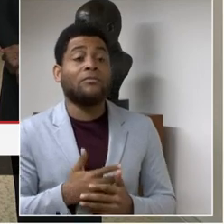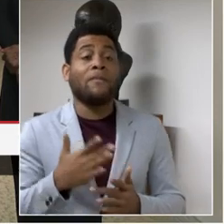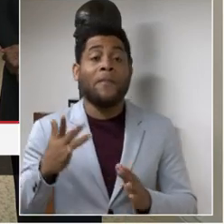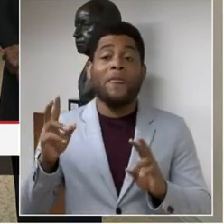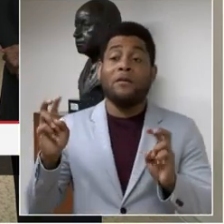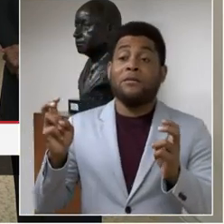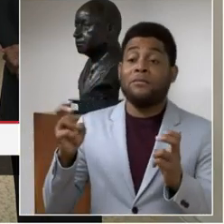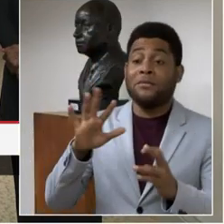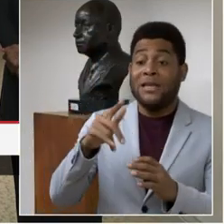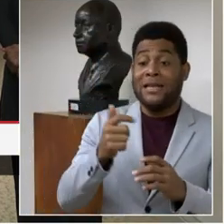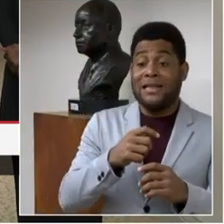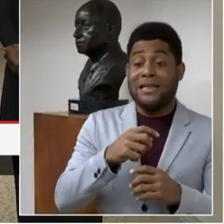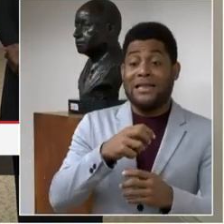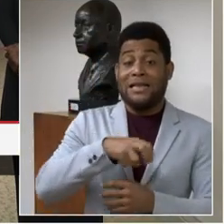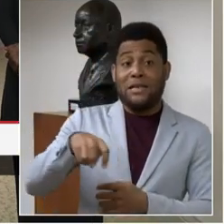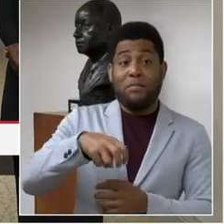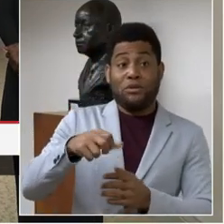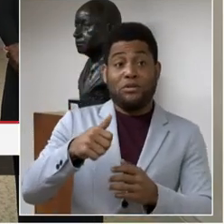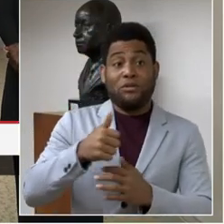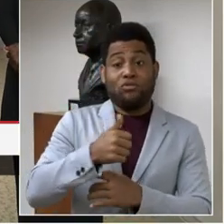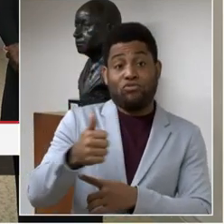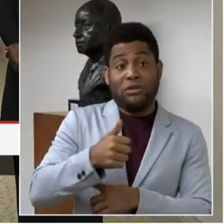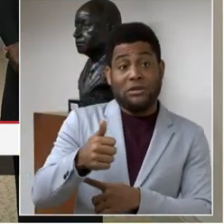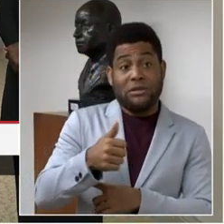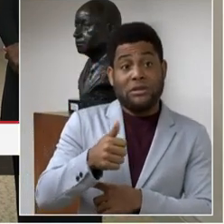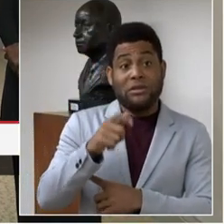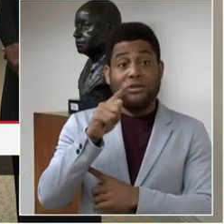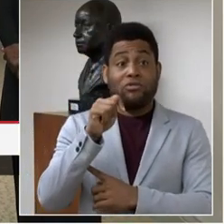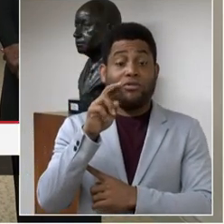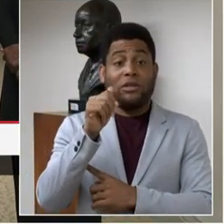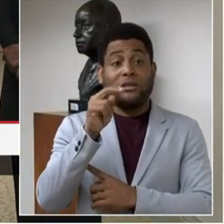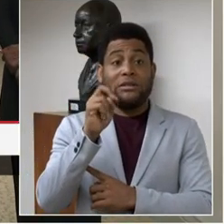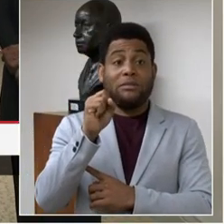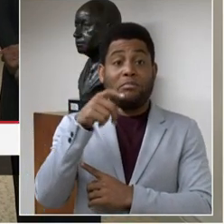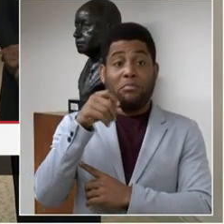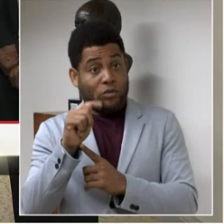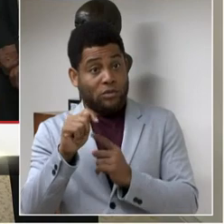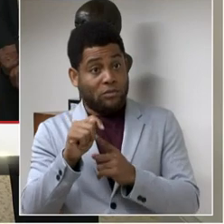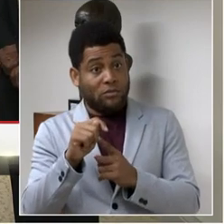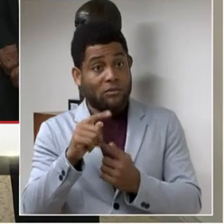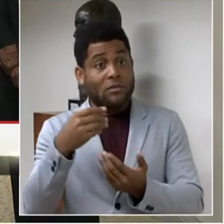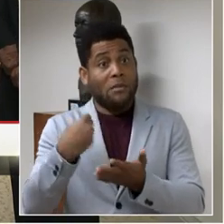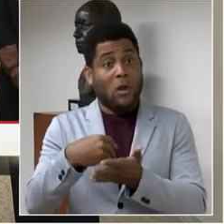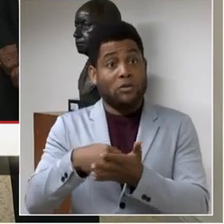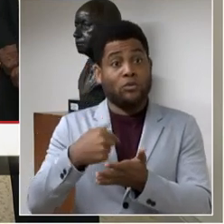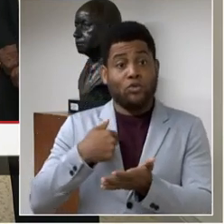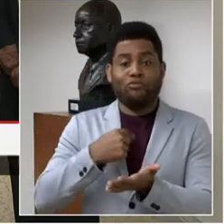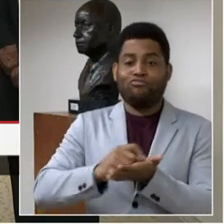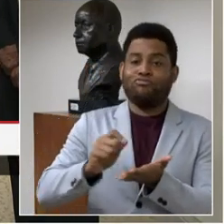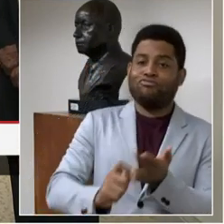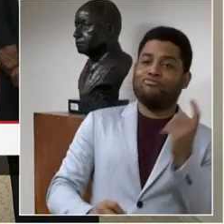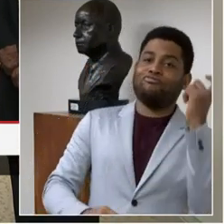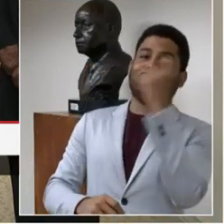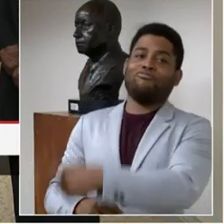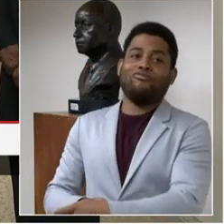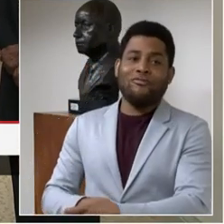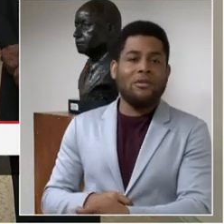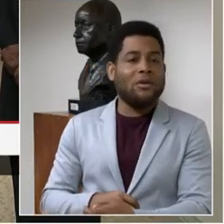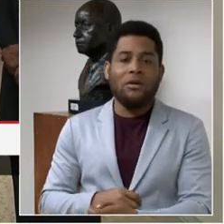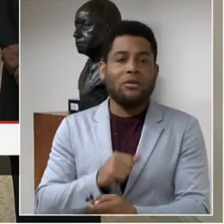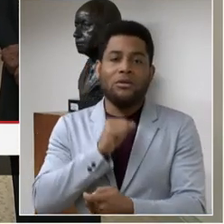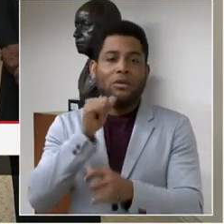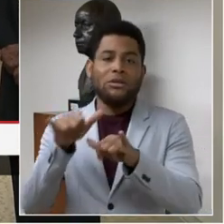the bus lane education campaign in January, what was the rationale behind that, seeing as in some people's eyes there was more than enough